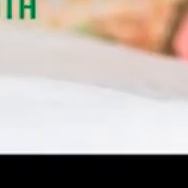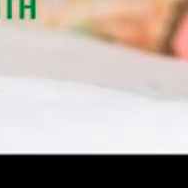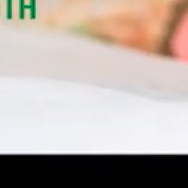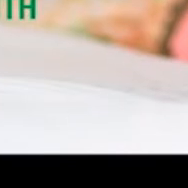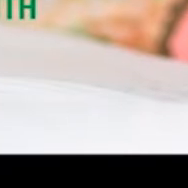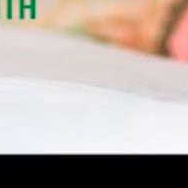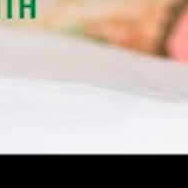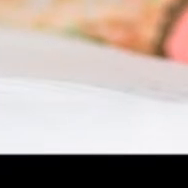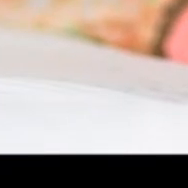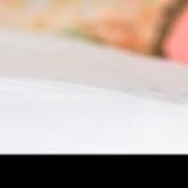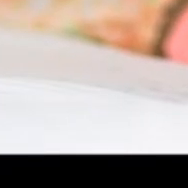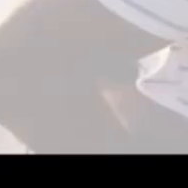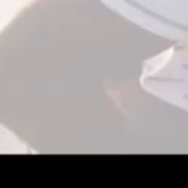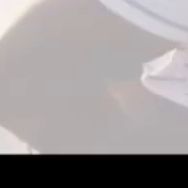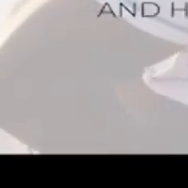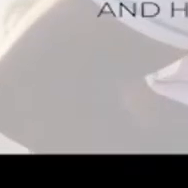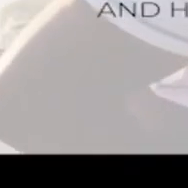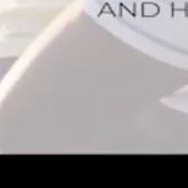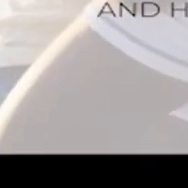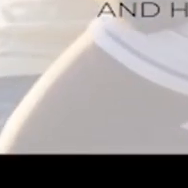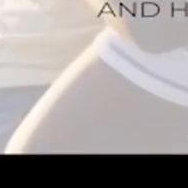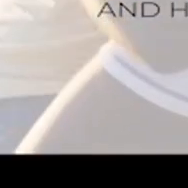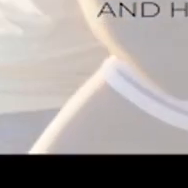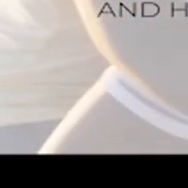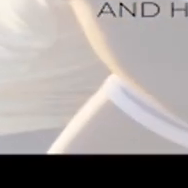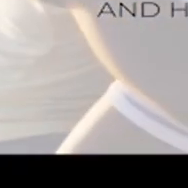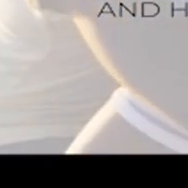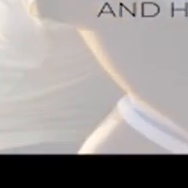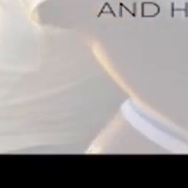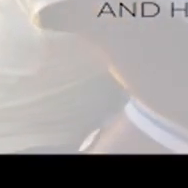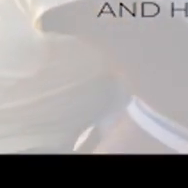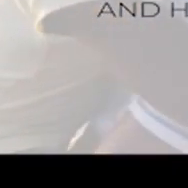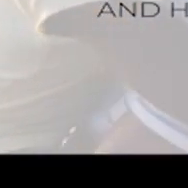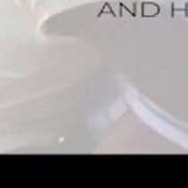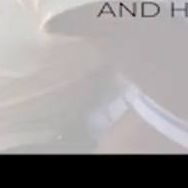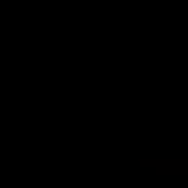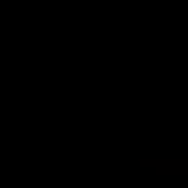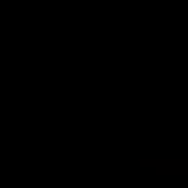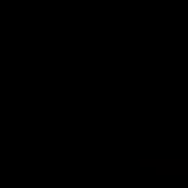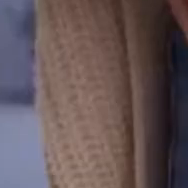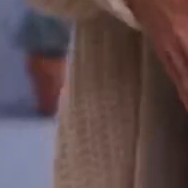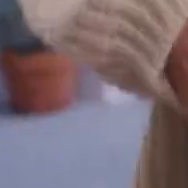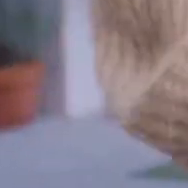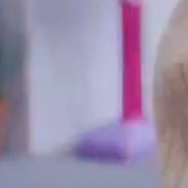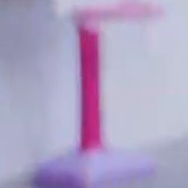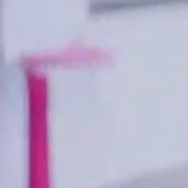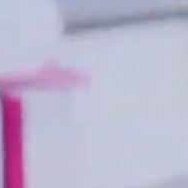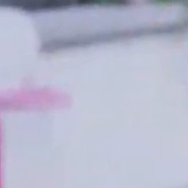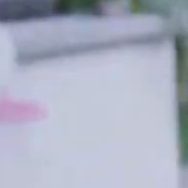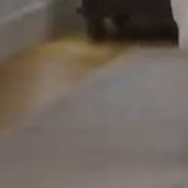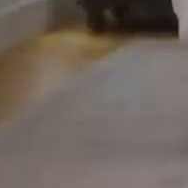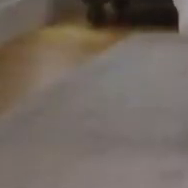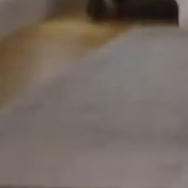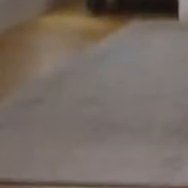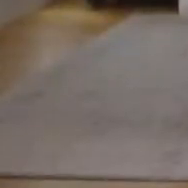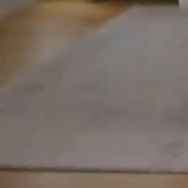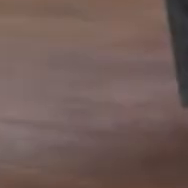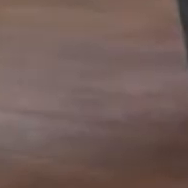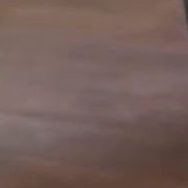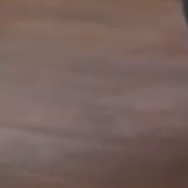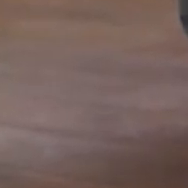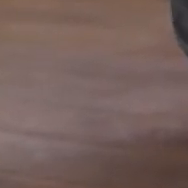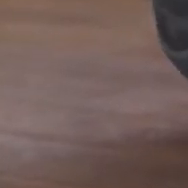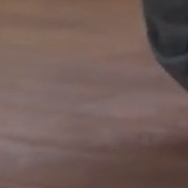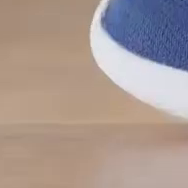people feel better. Probiotic XL. Get yours today. Bending down to the ground to put on your shoes is kind of a pain,